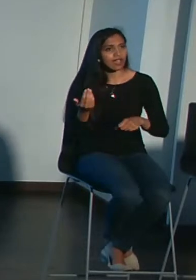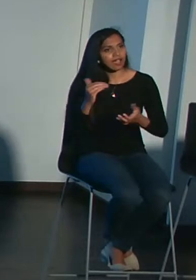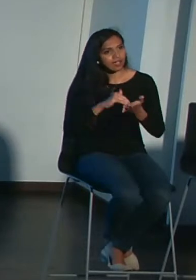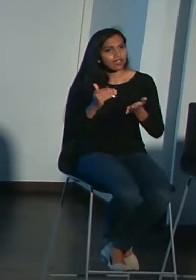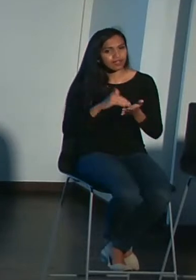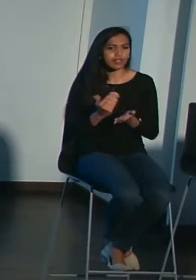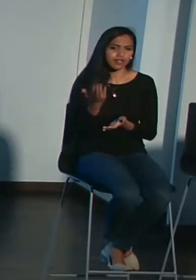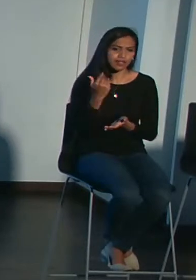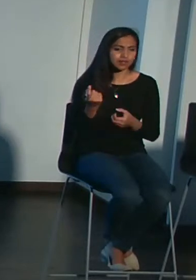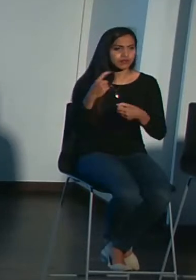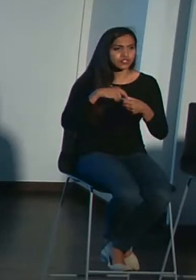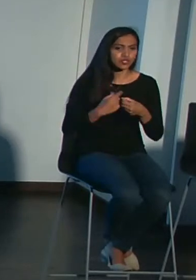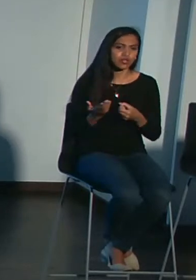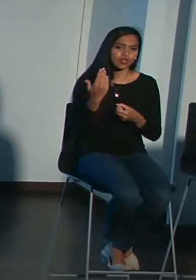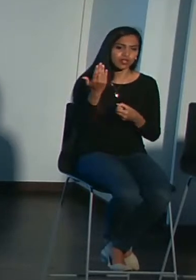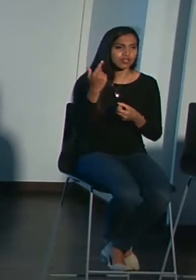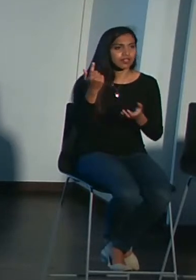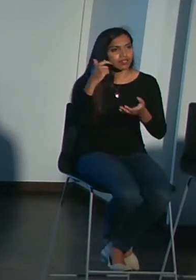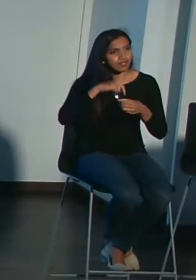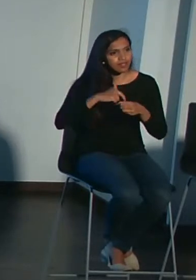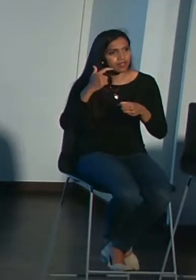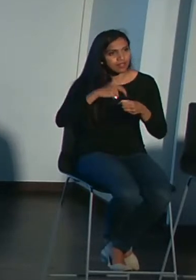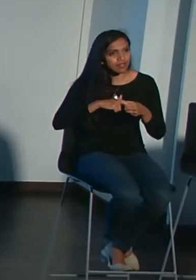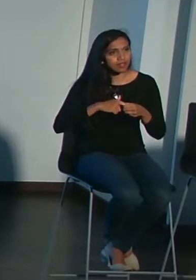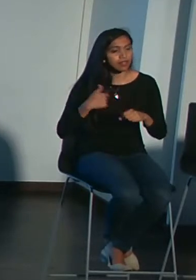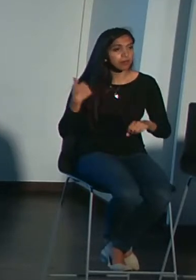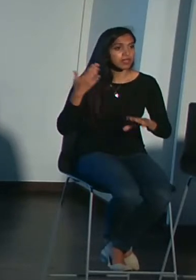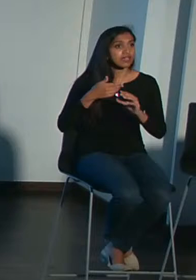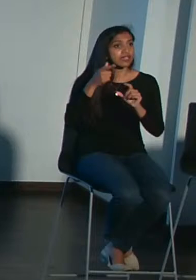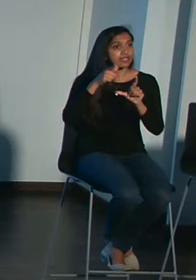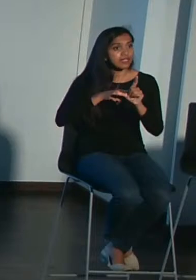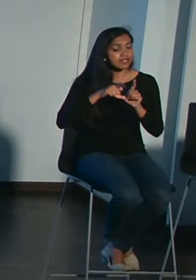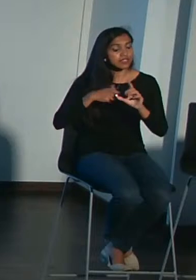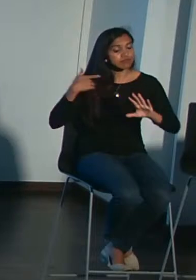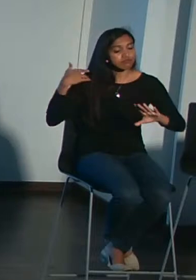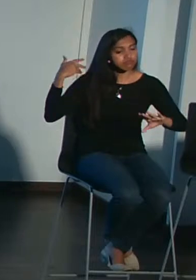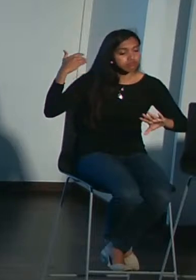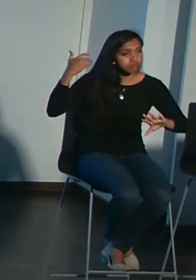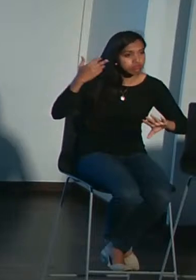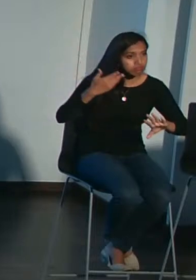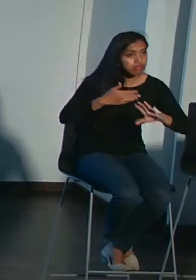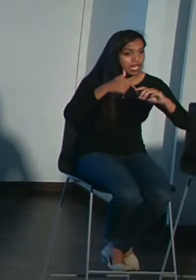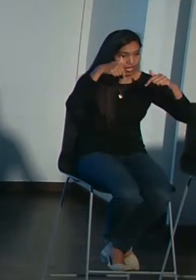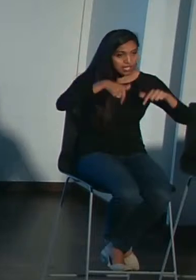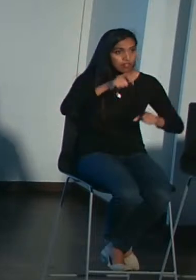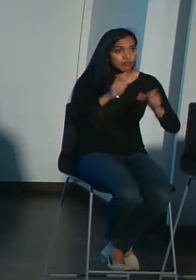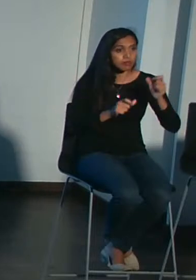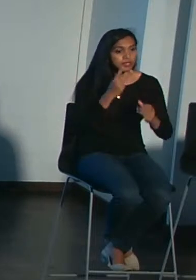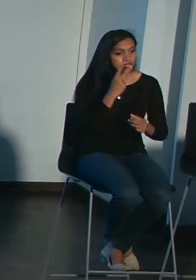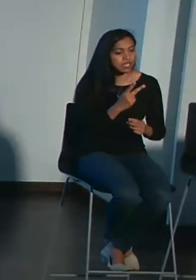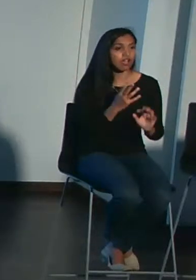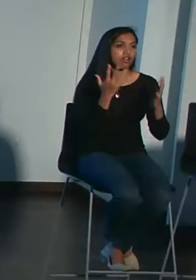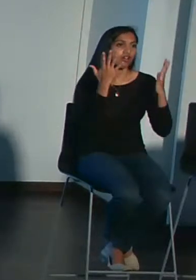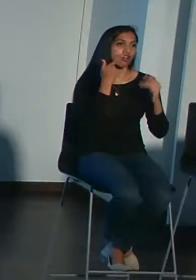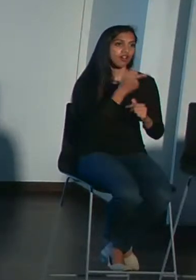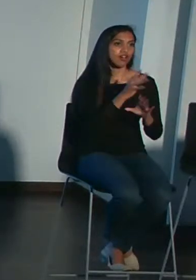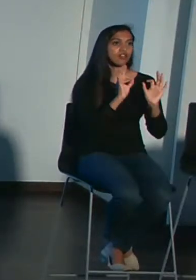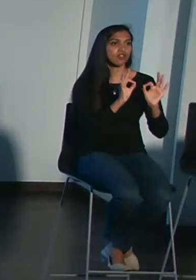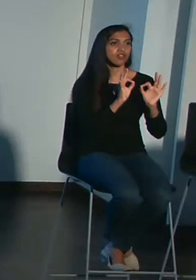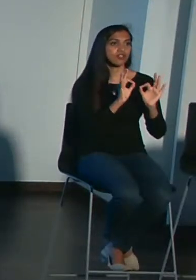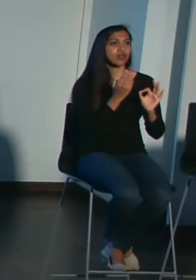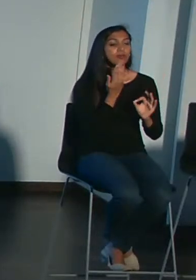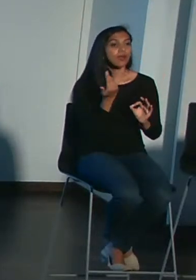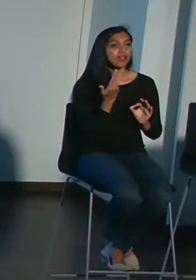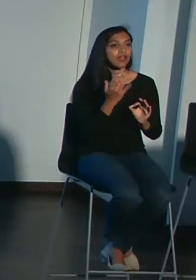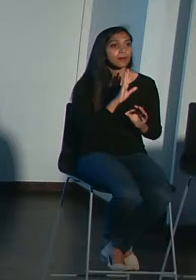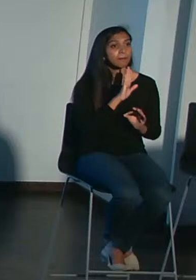a way. And I, over the years, really started to appreciating them because it was a sort of relationship that was formed. And only